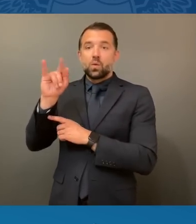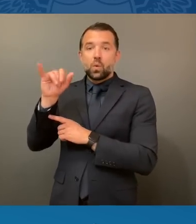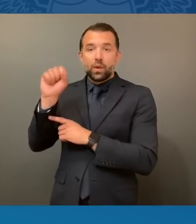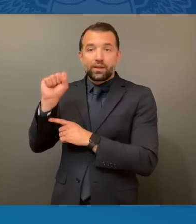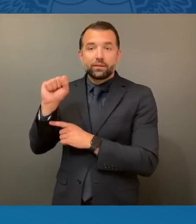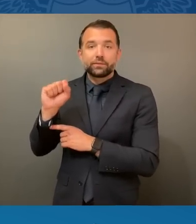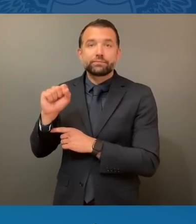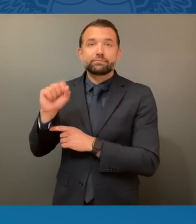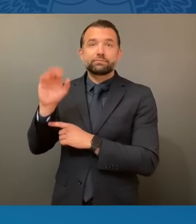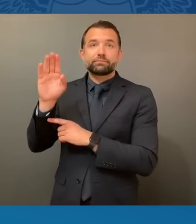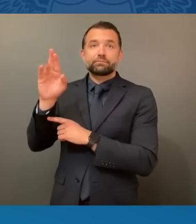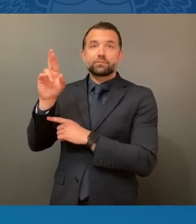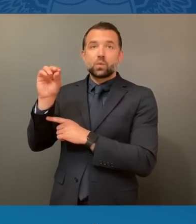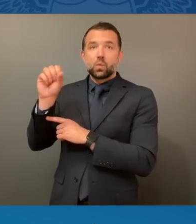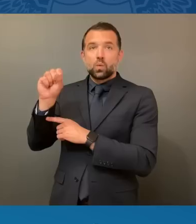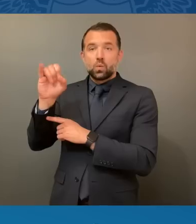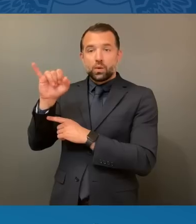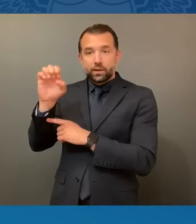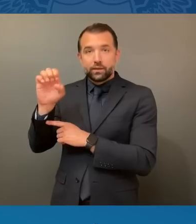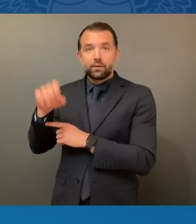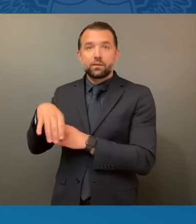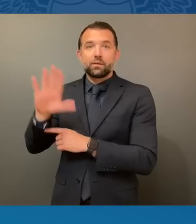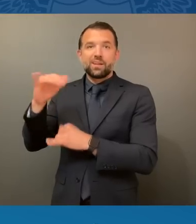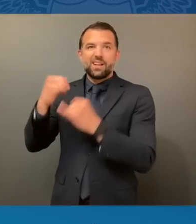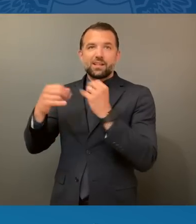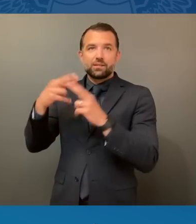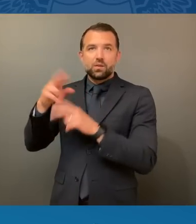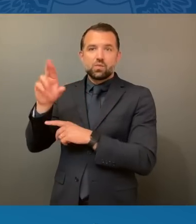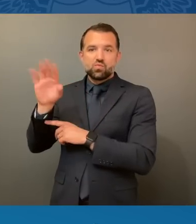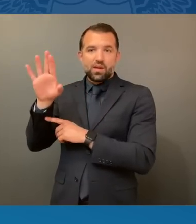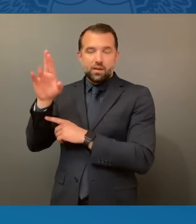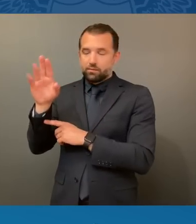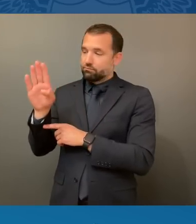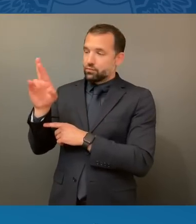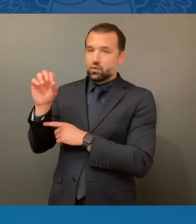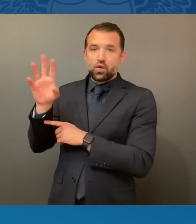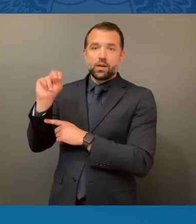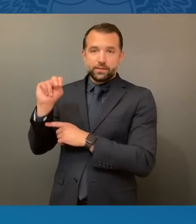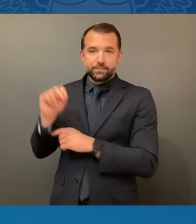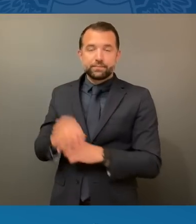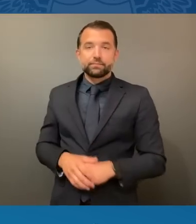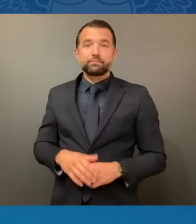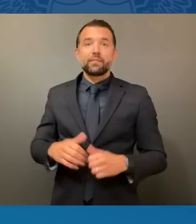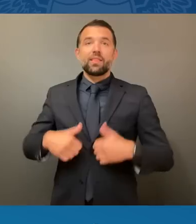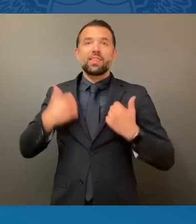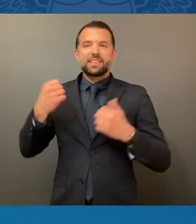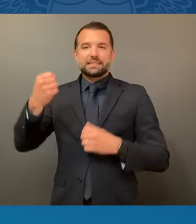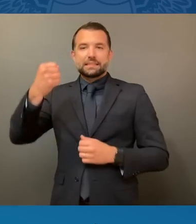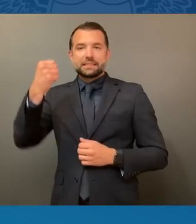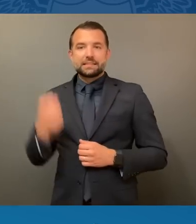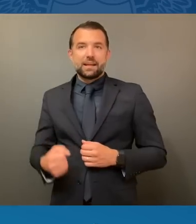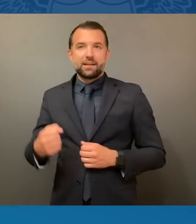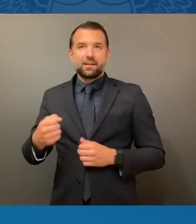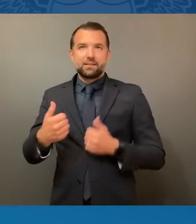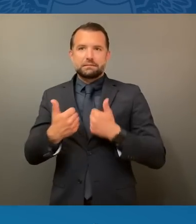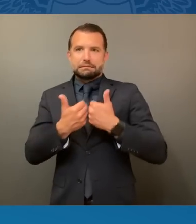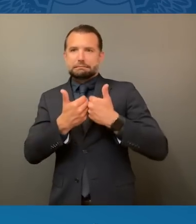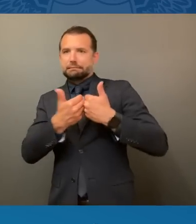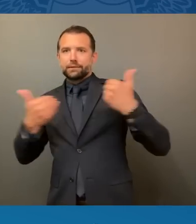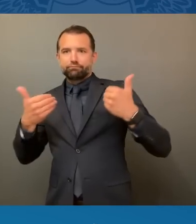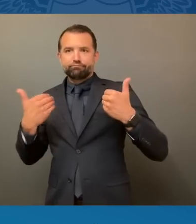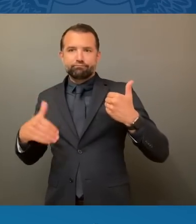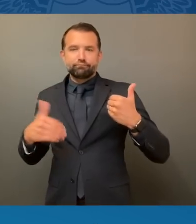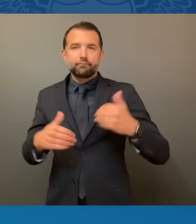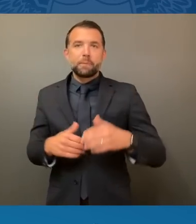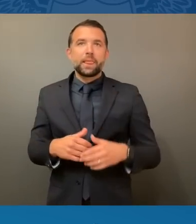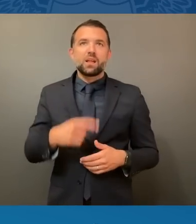Brown, and they grew up in the segregated South. But even with that backdrop, they told me to reach for the moon. That's right. Because even if